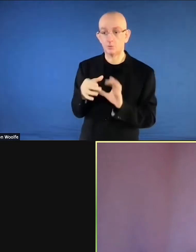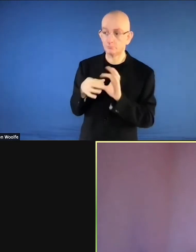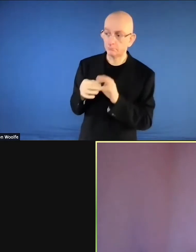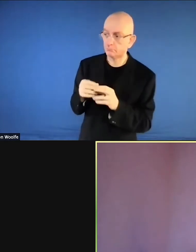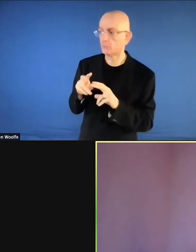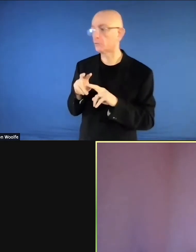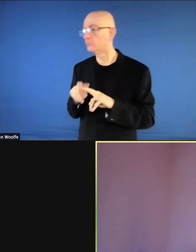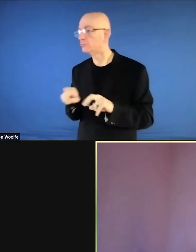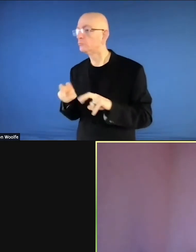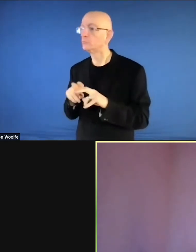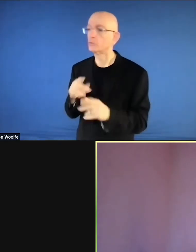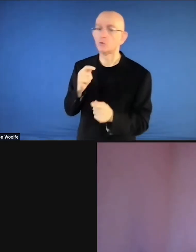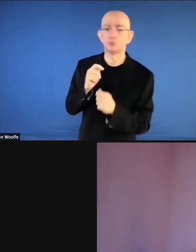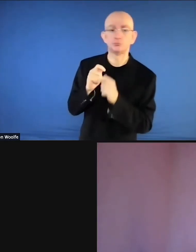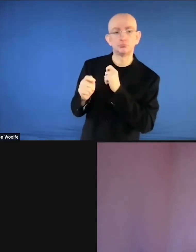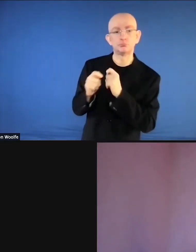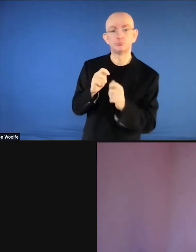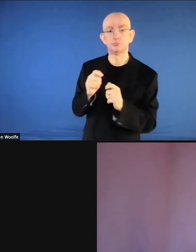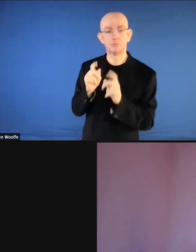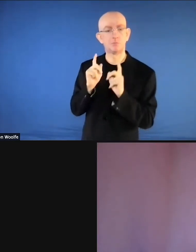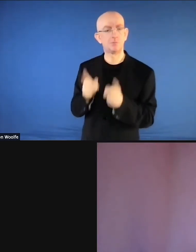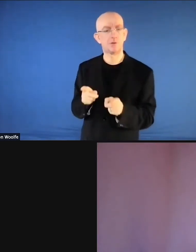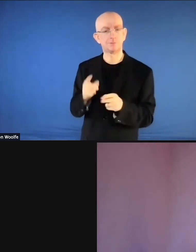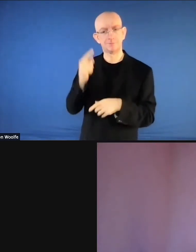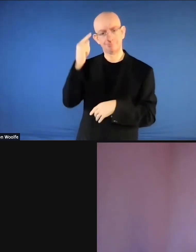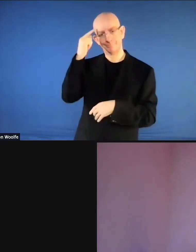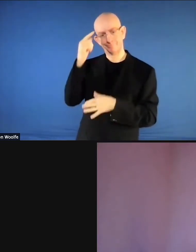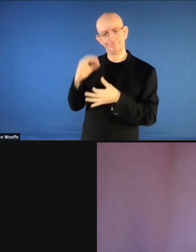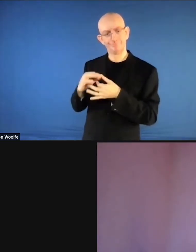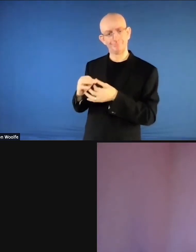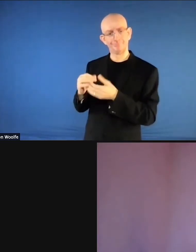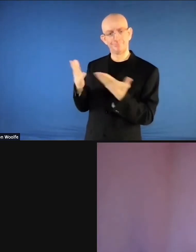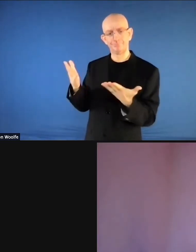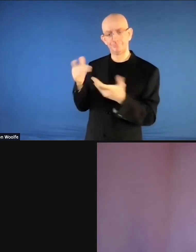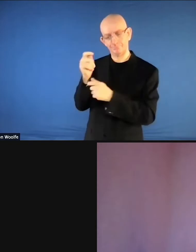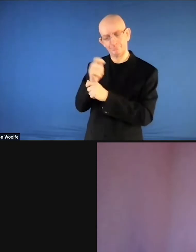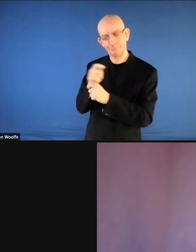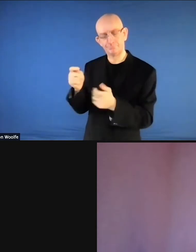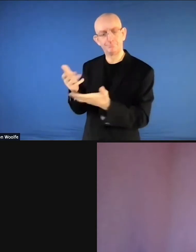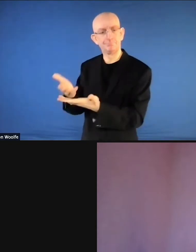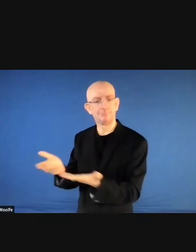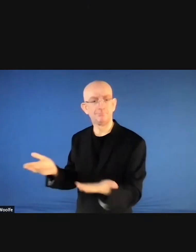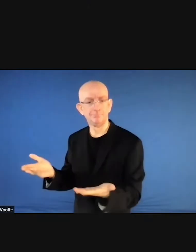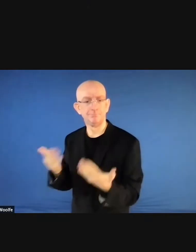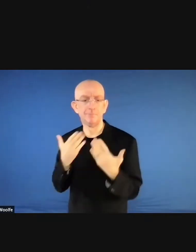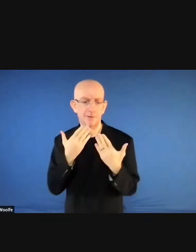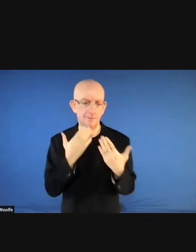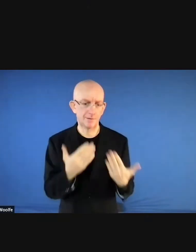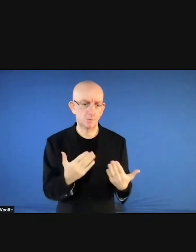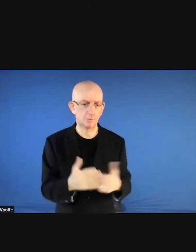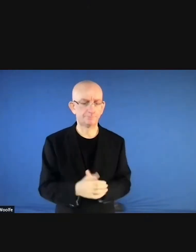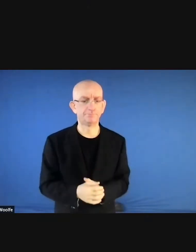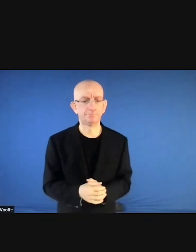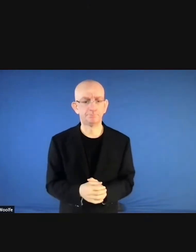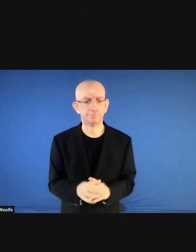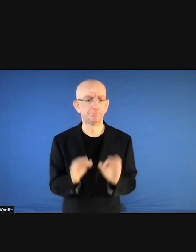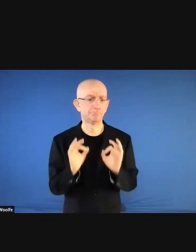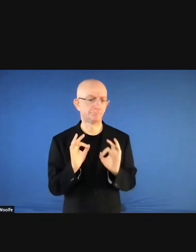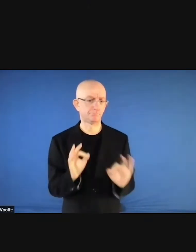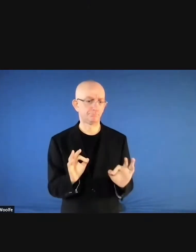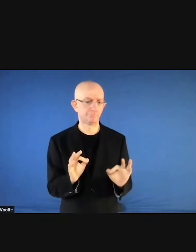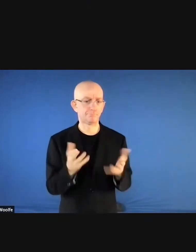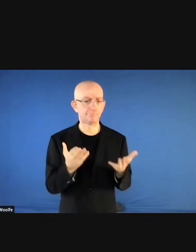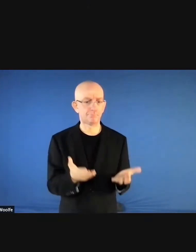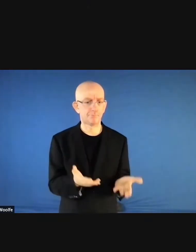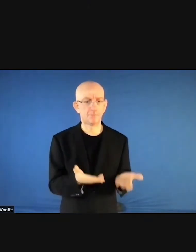you. Thank you very much, Roxandra. Now, we've received several questions regarding